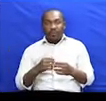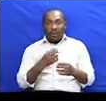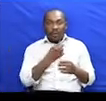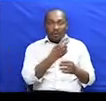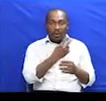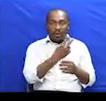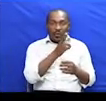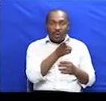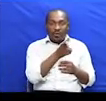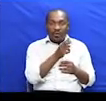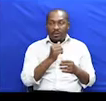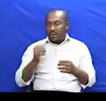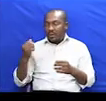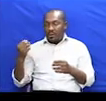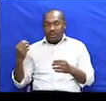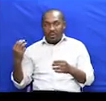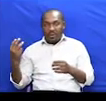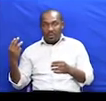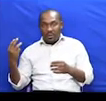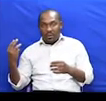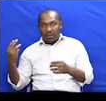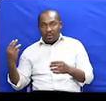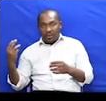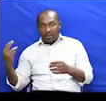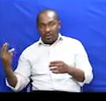3 oxygen, 3 oxygen, 1 carbon,